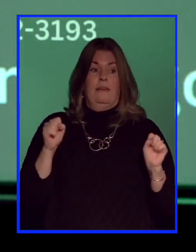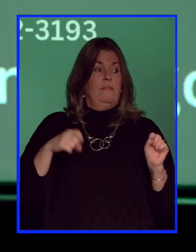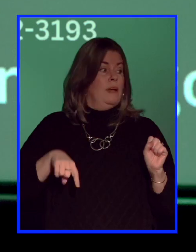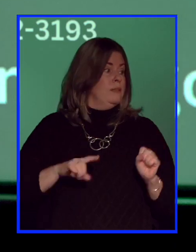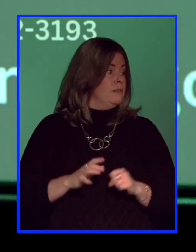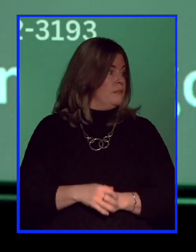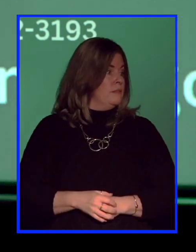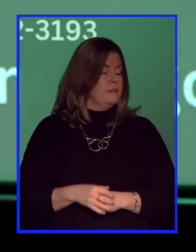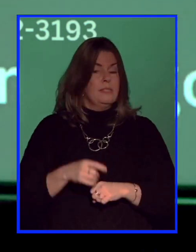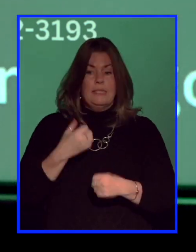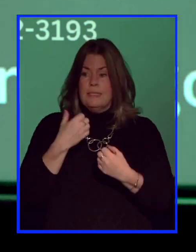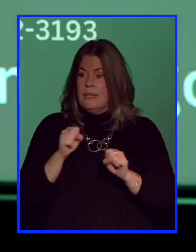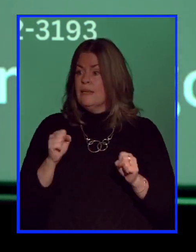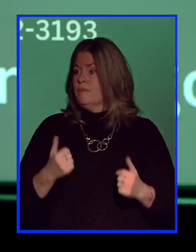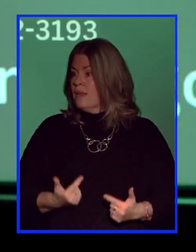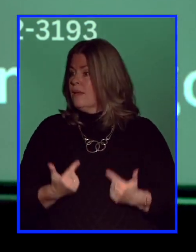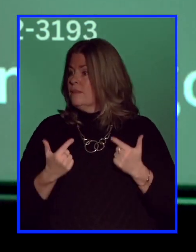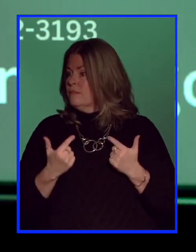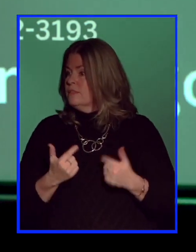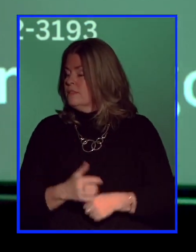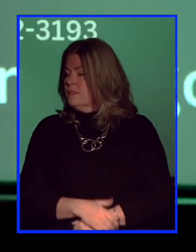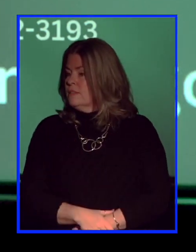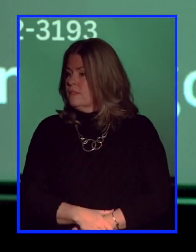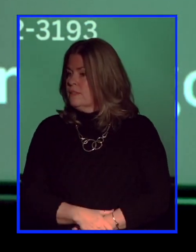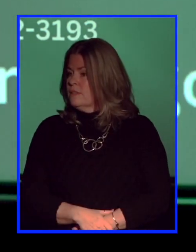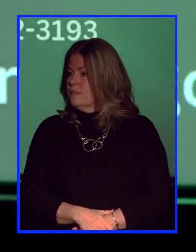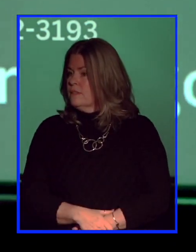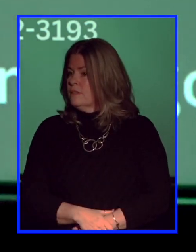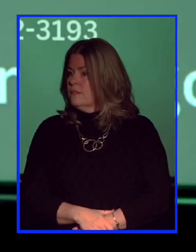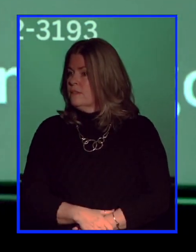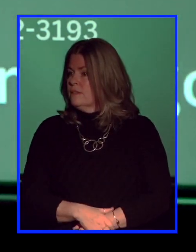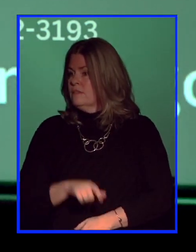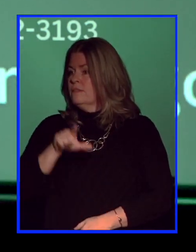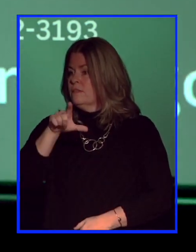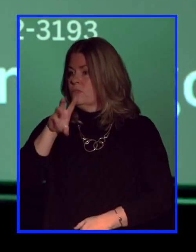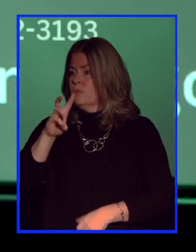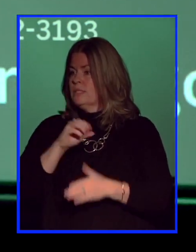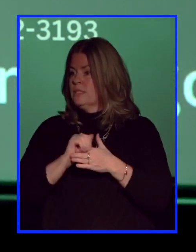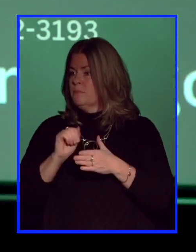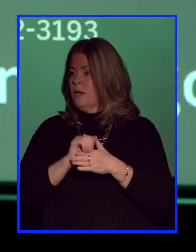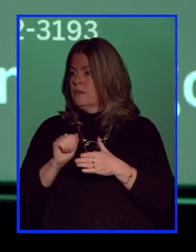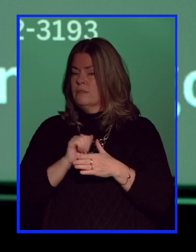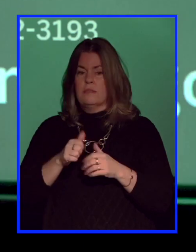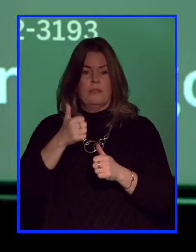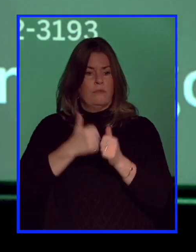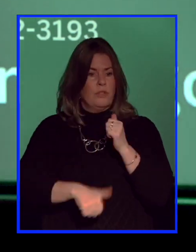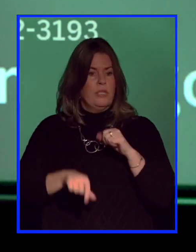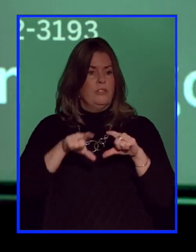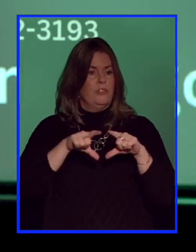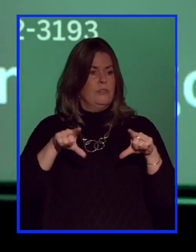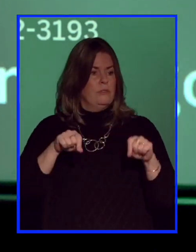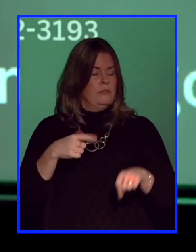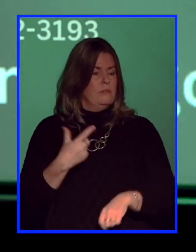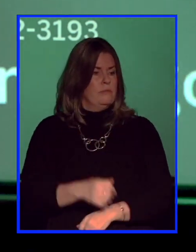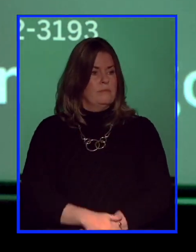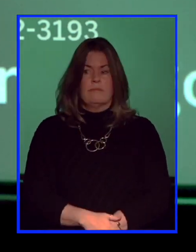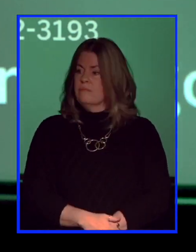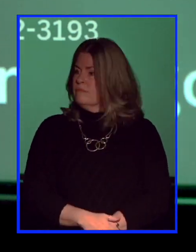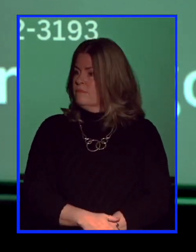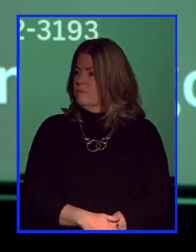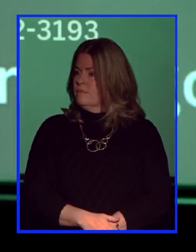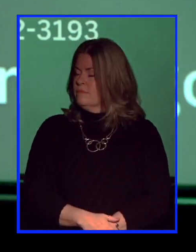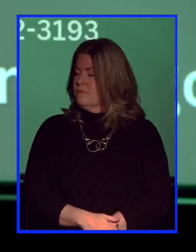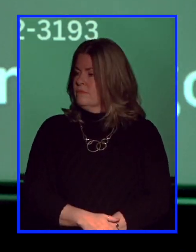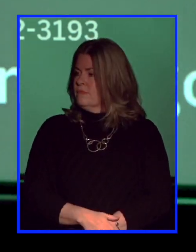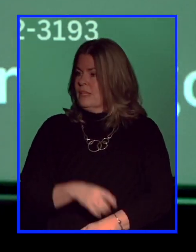many lives. $26 is what it cost for for each one of those doses. And that was because